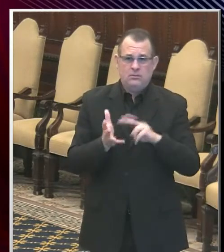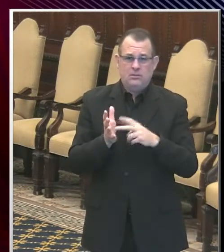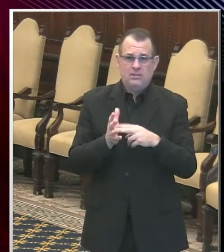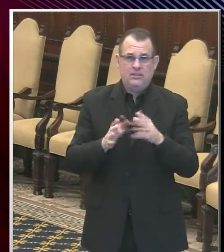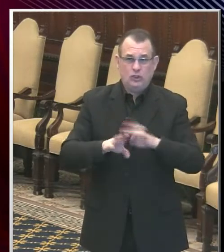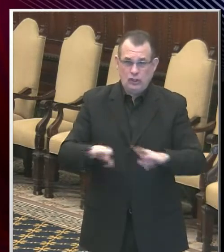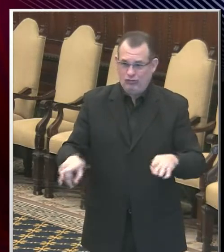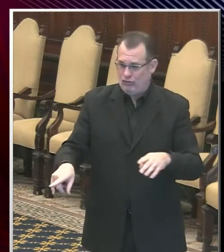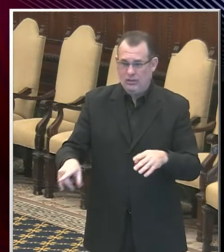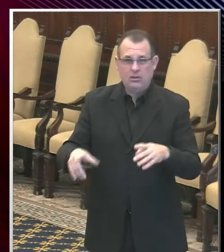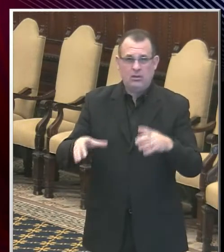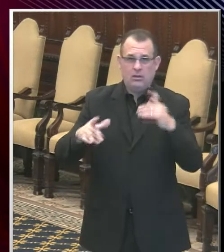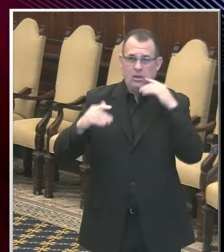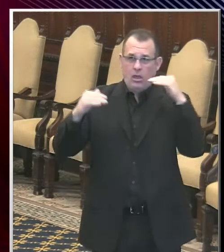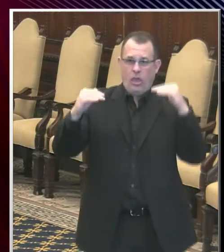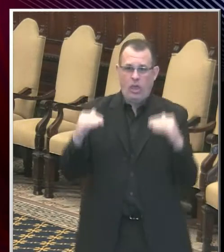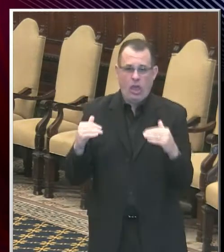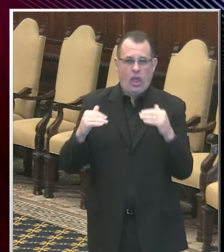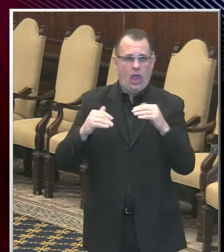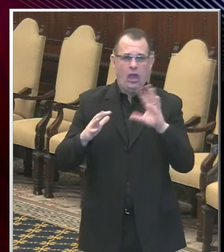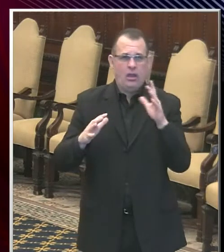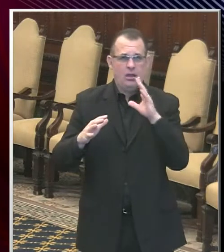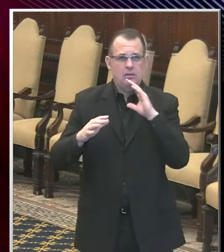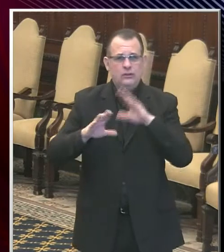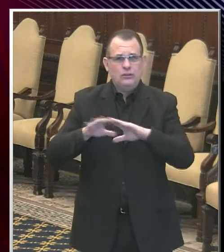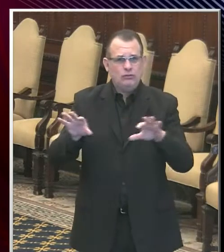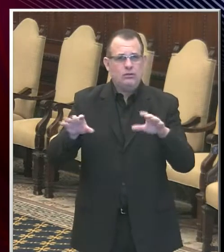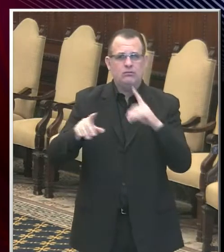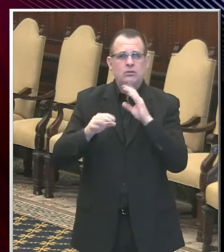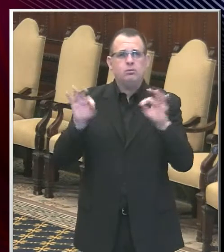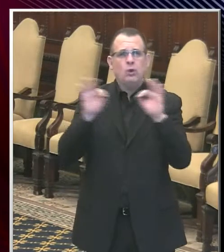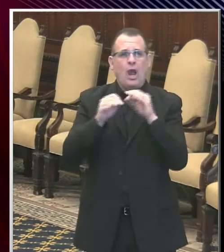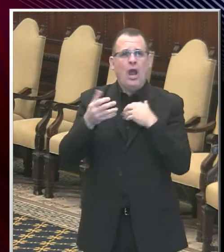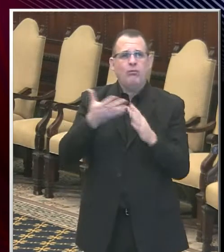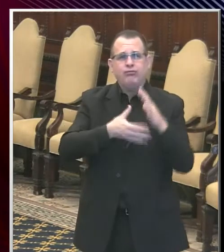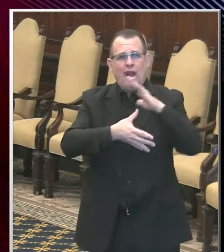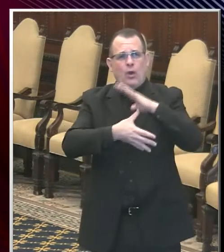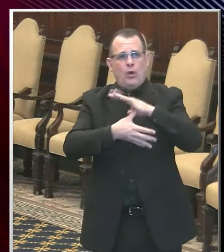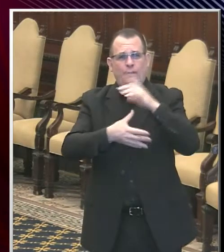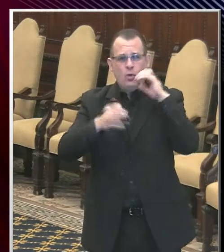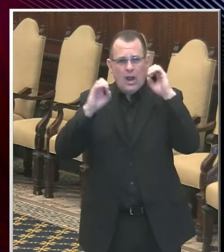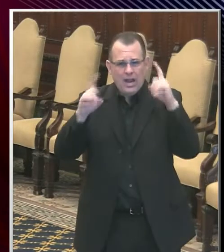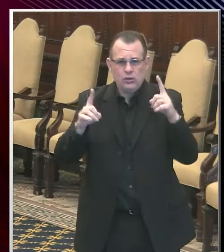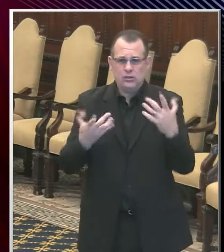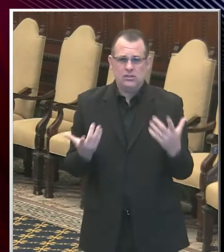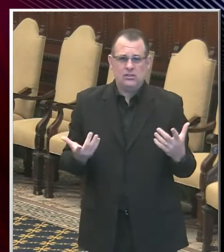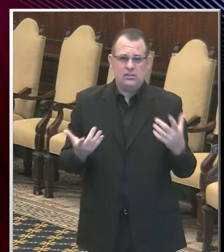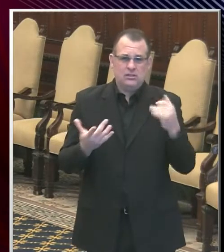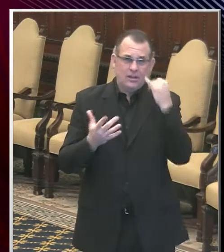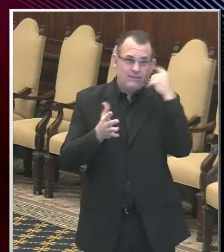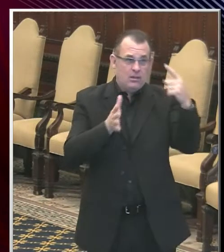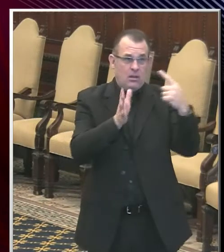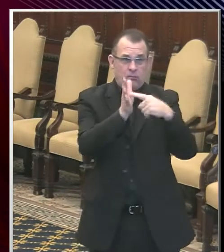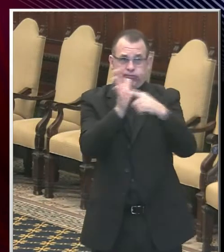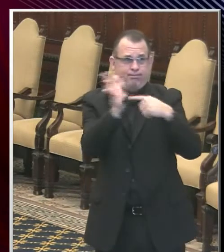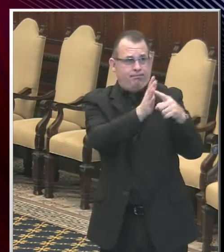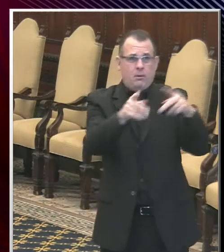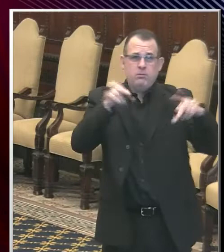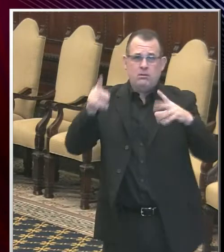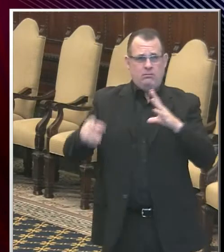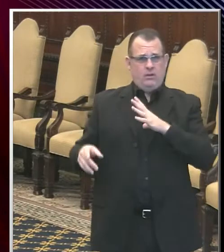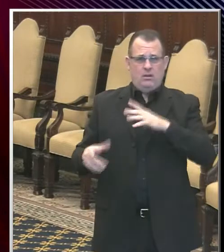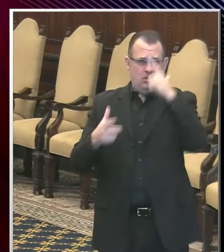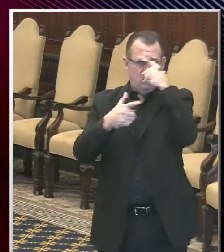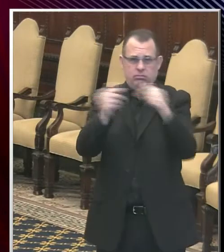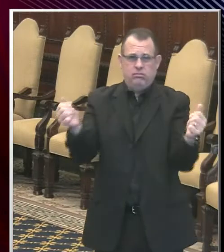students. We're not going to do that. And if people, are opposed to that or critical of it, then I'll take the criticism.